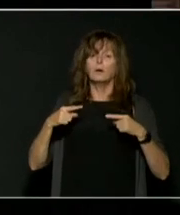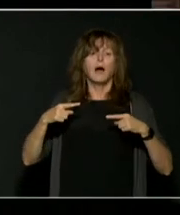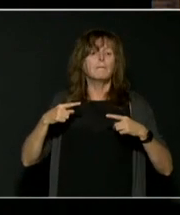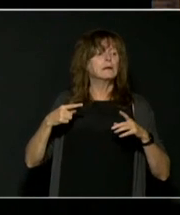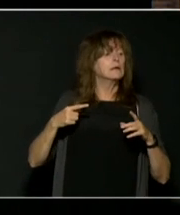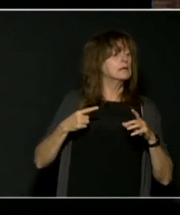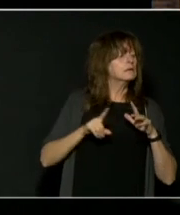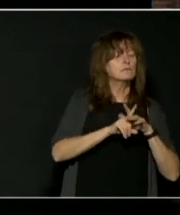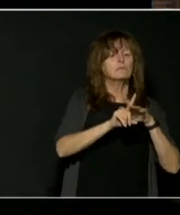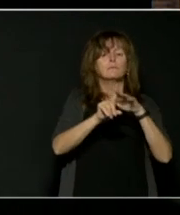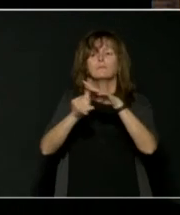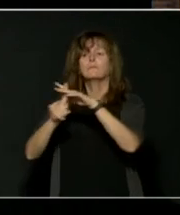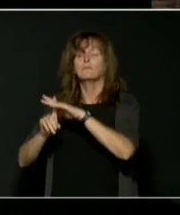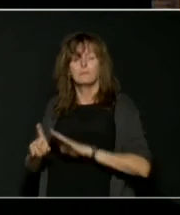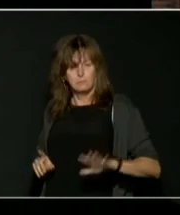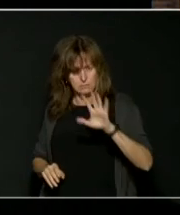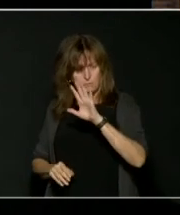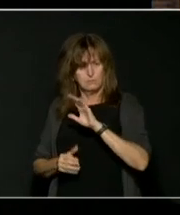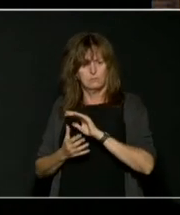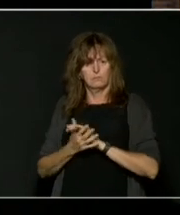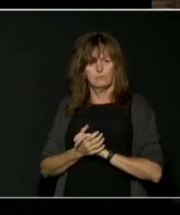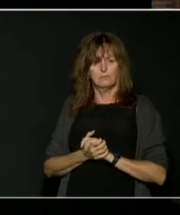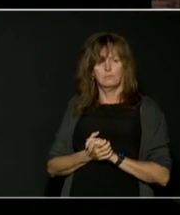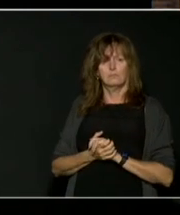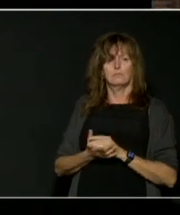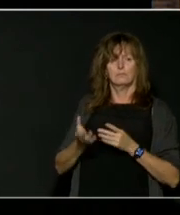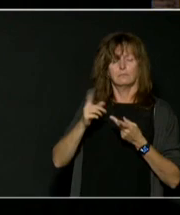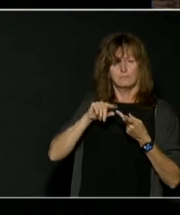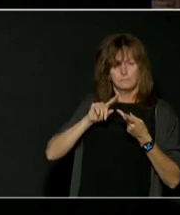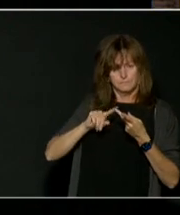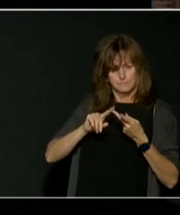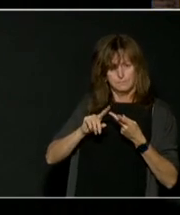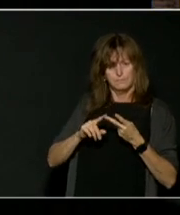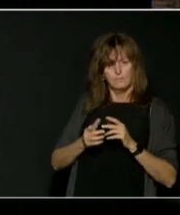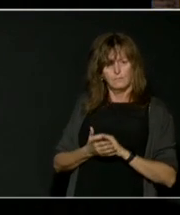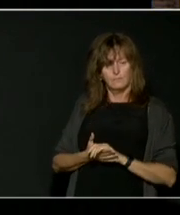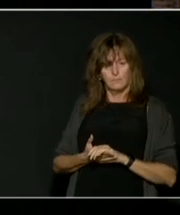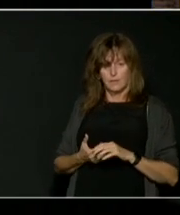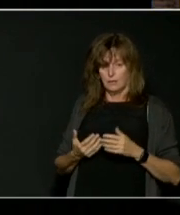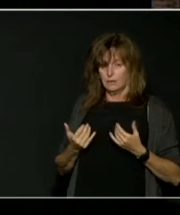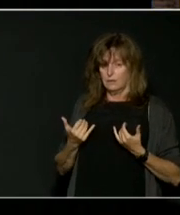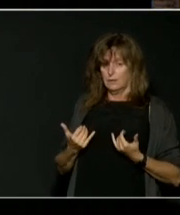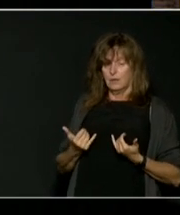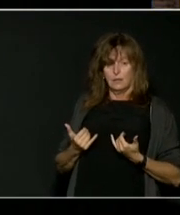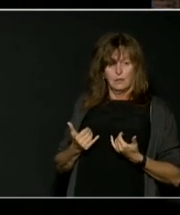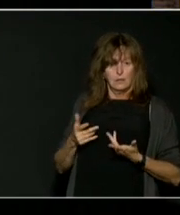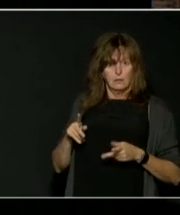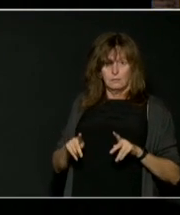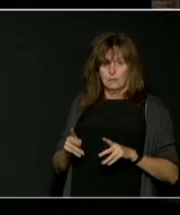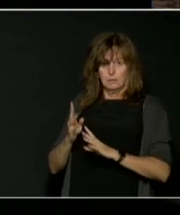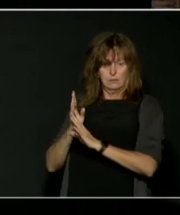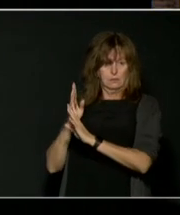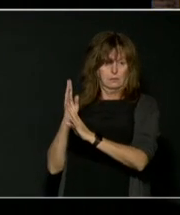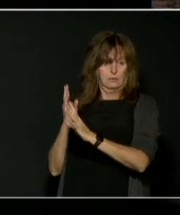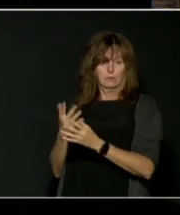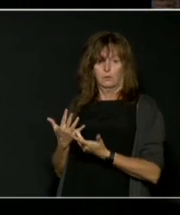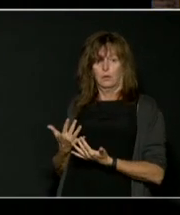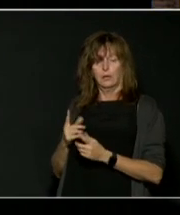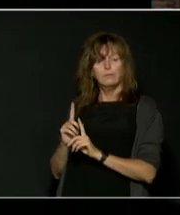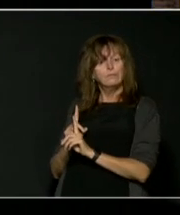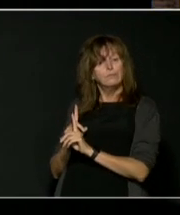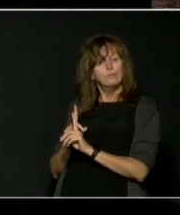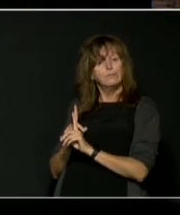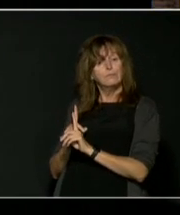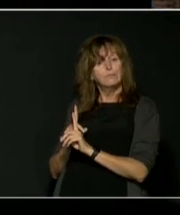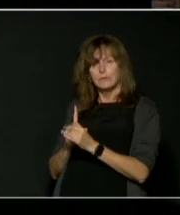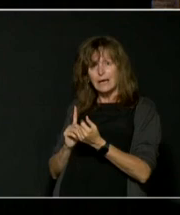just a two-part follow-up. There are probably people waiting in lineups right now as we speak. So I'm wondering, the change that is being made,